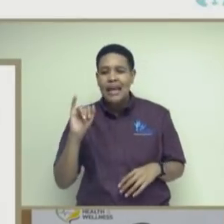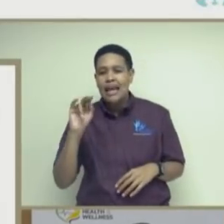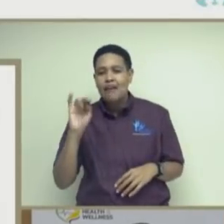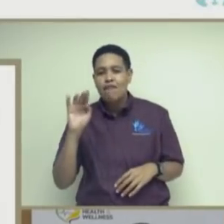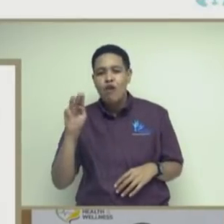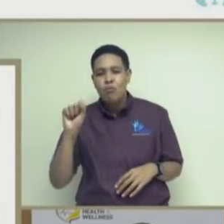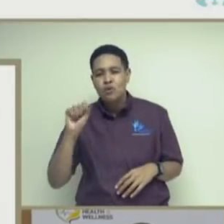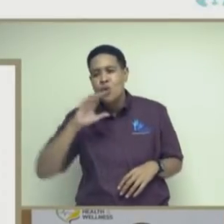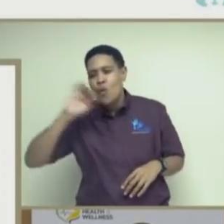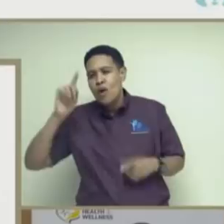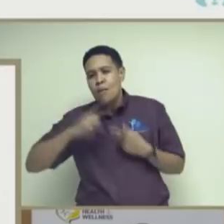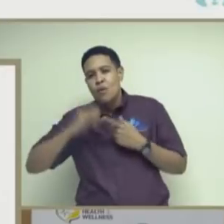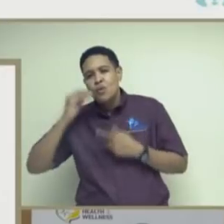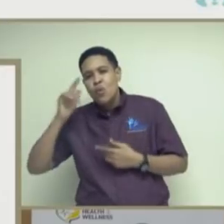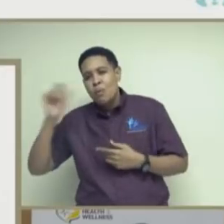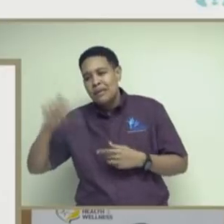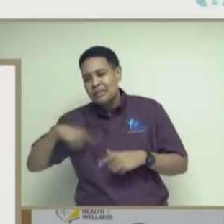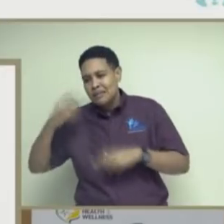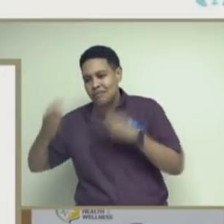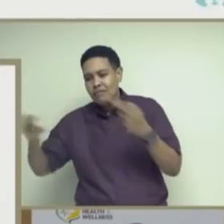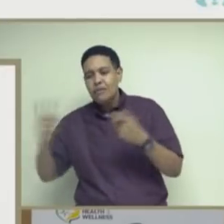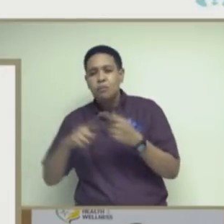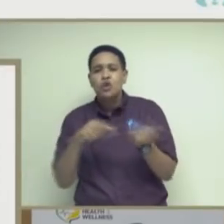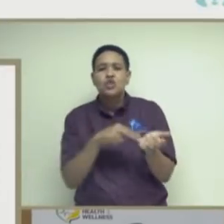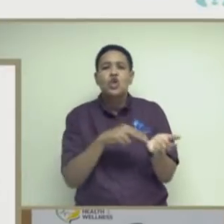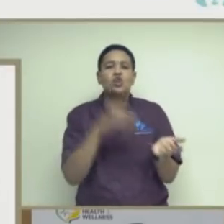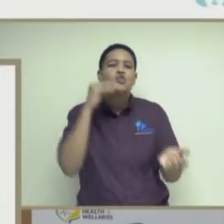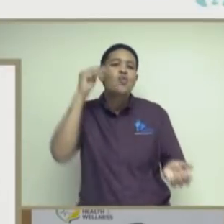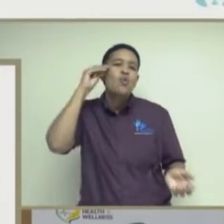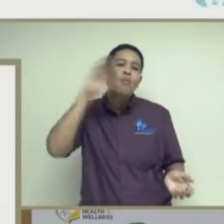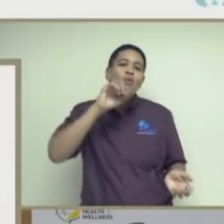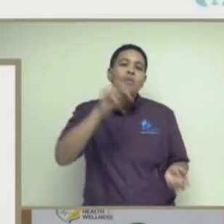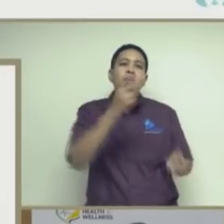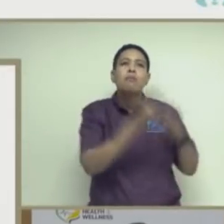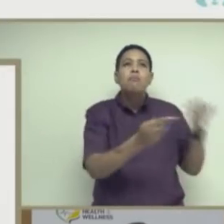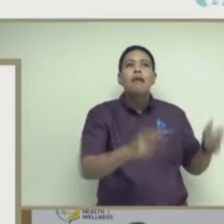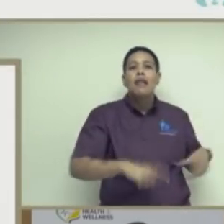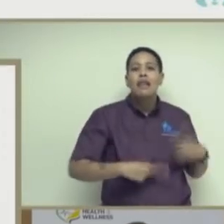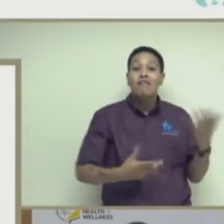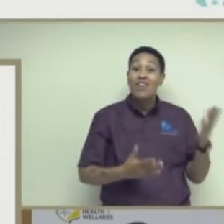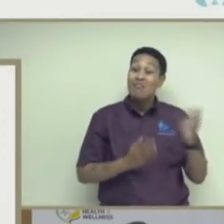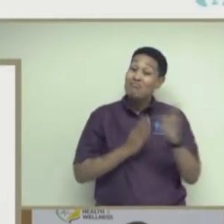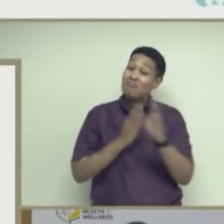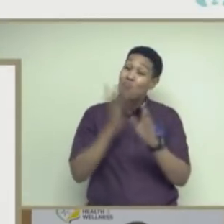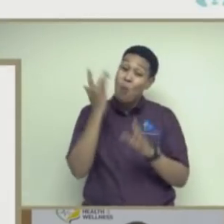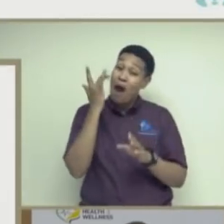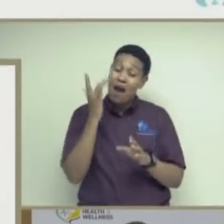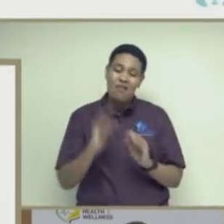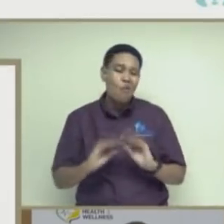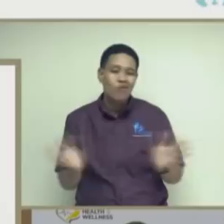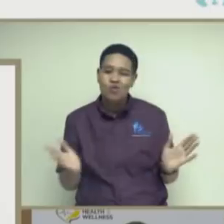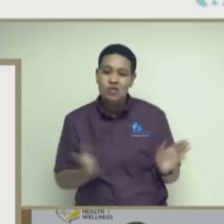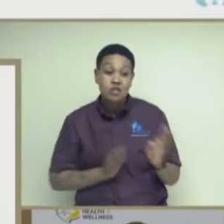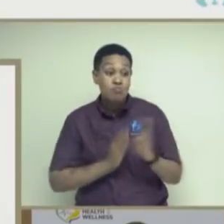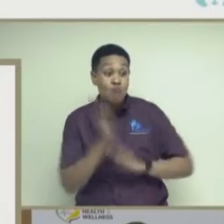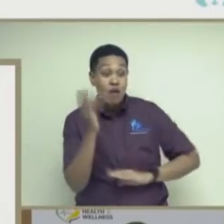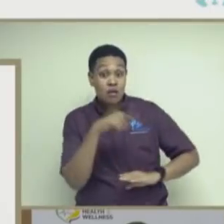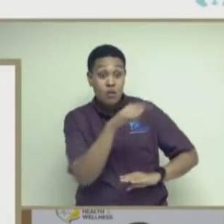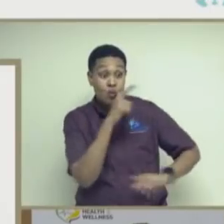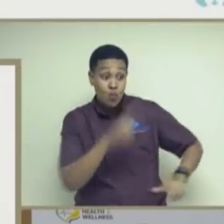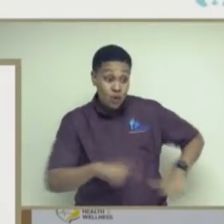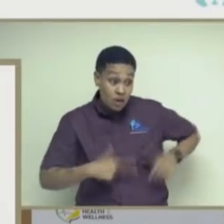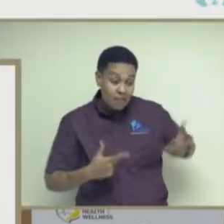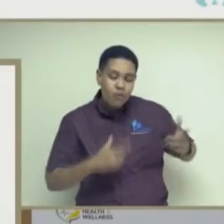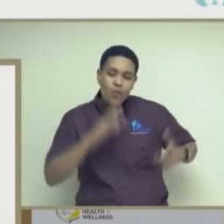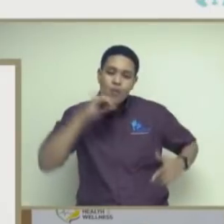infirmaries and nursing homes, and for obvious reasons. Primarily, those persons who stay in those facilities are